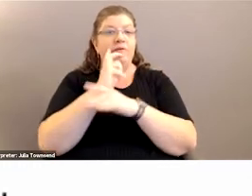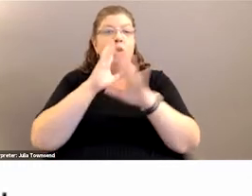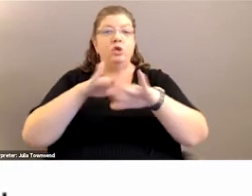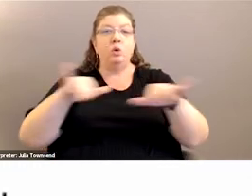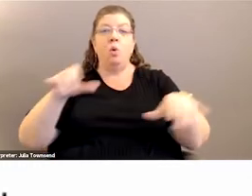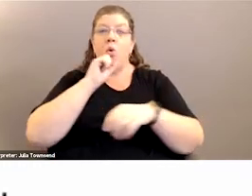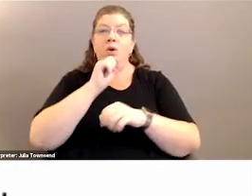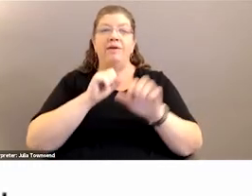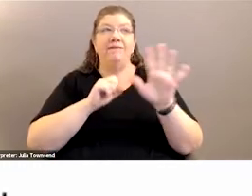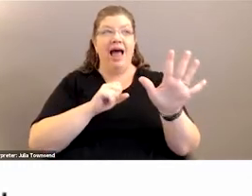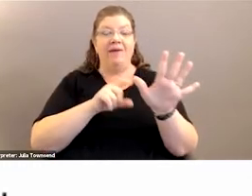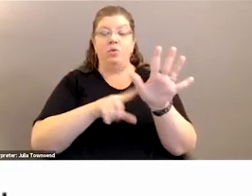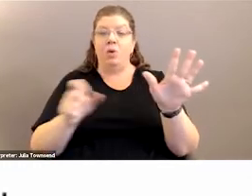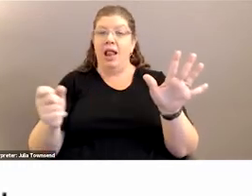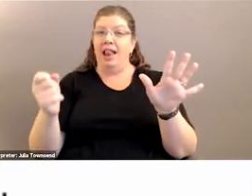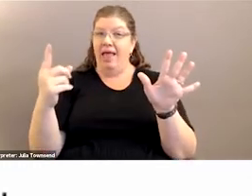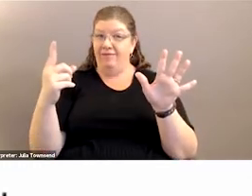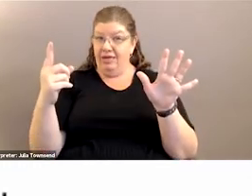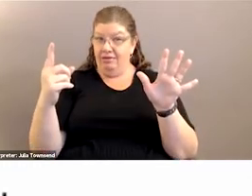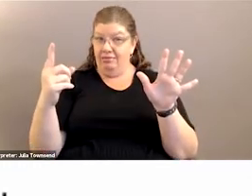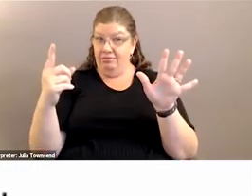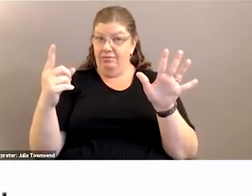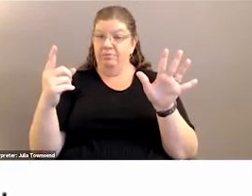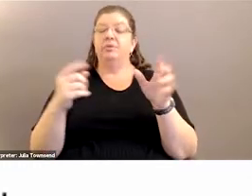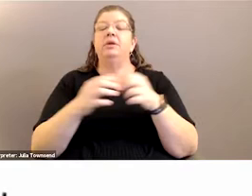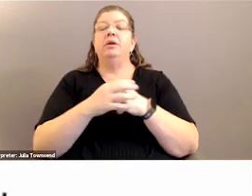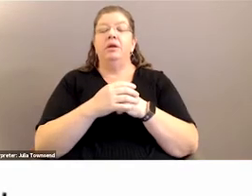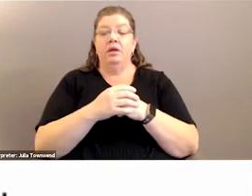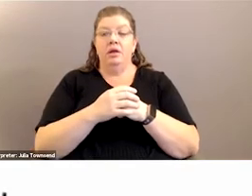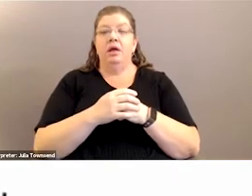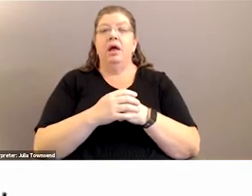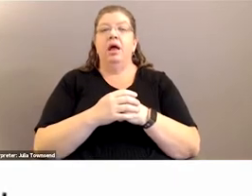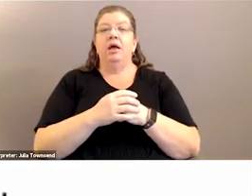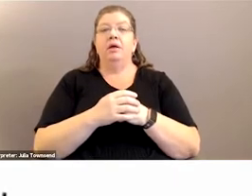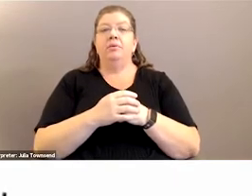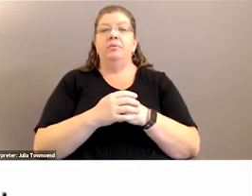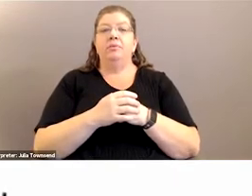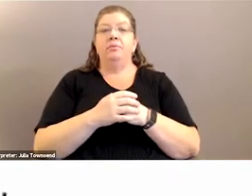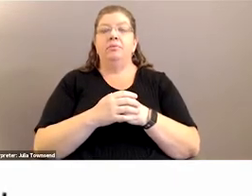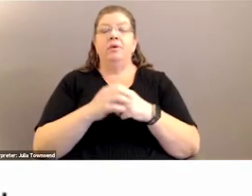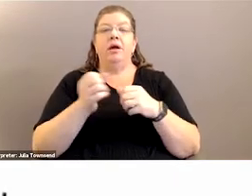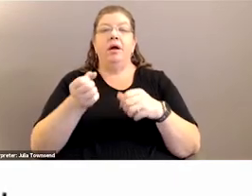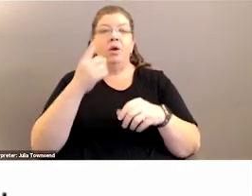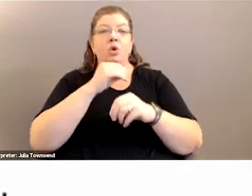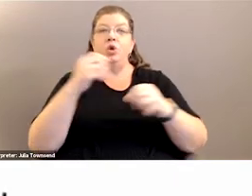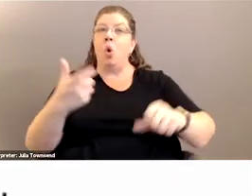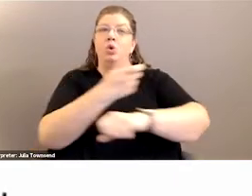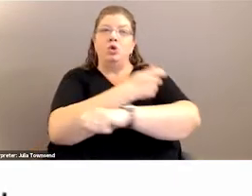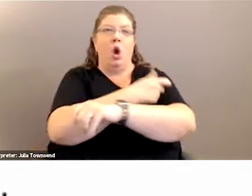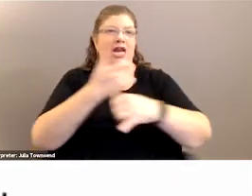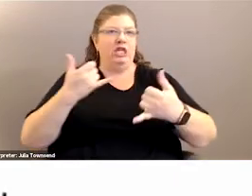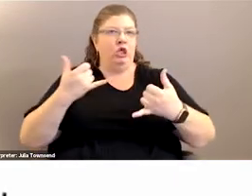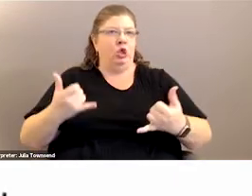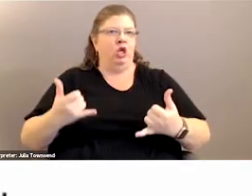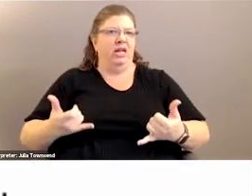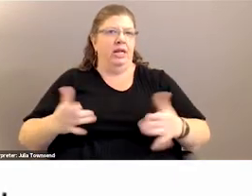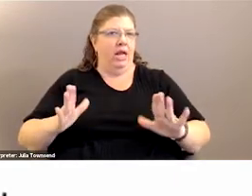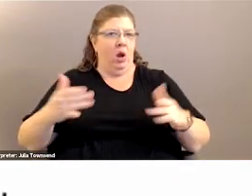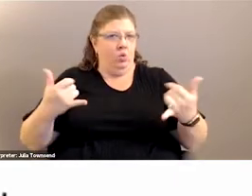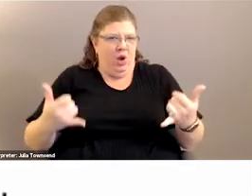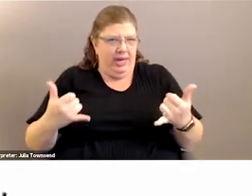5 to 11 a group for whom no shot is currently allowed and